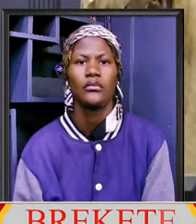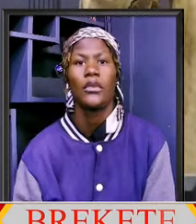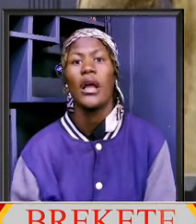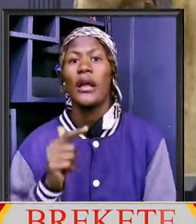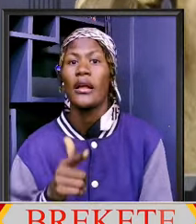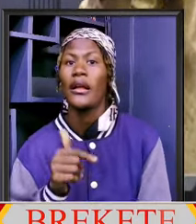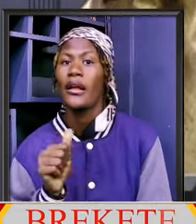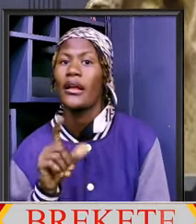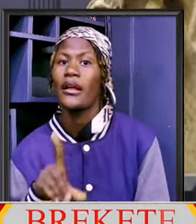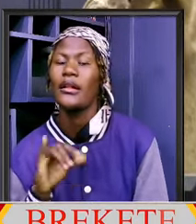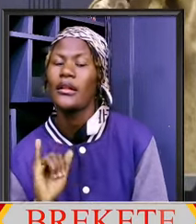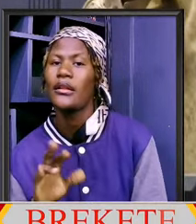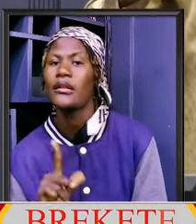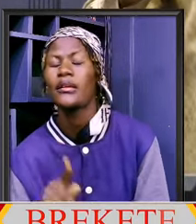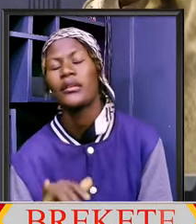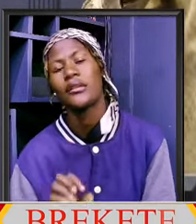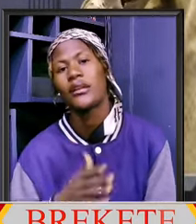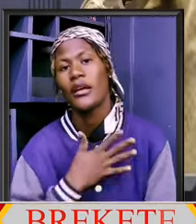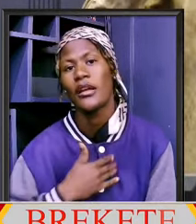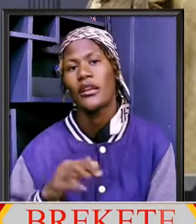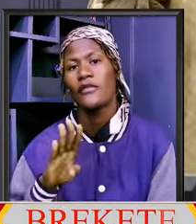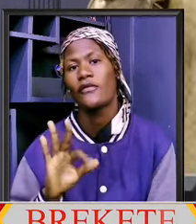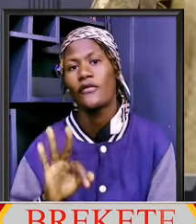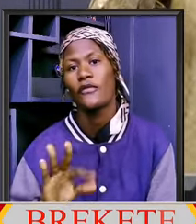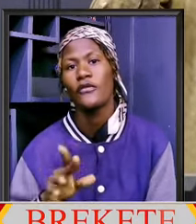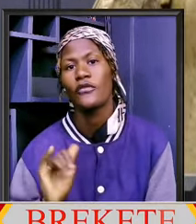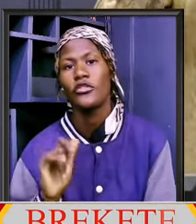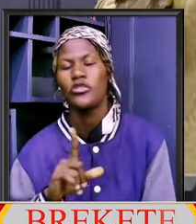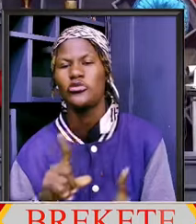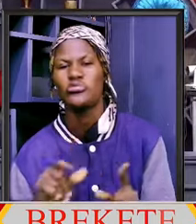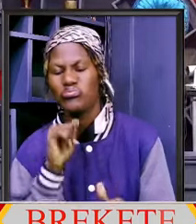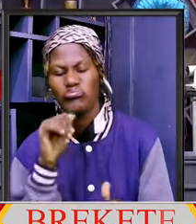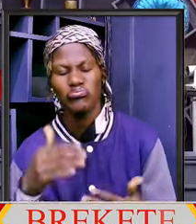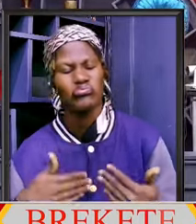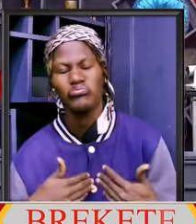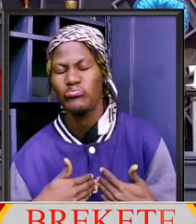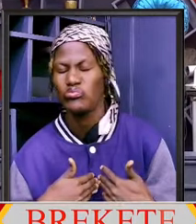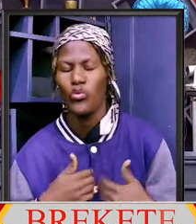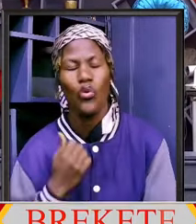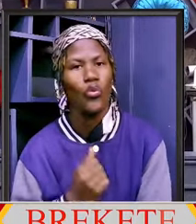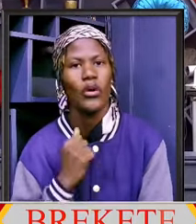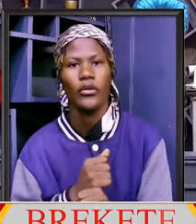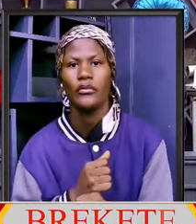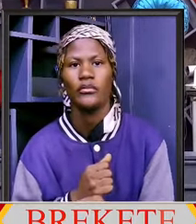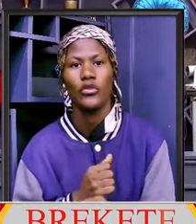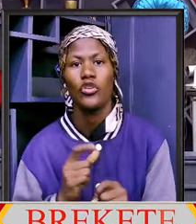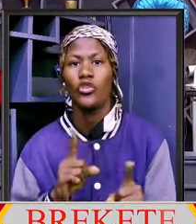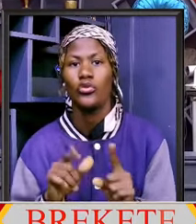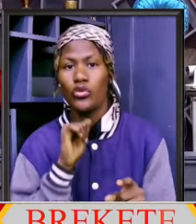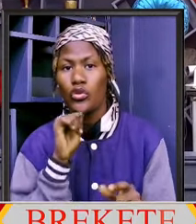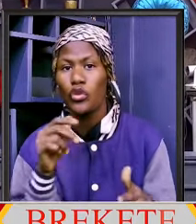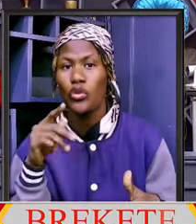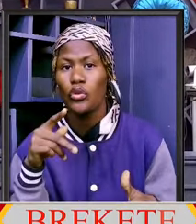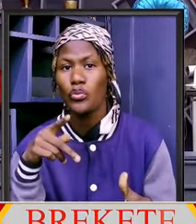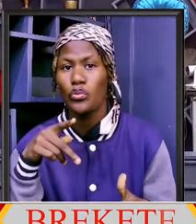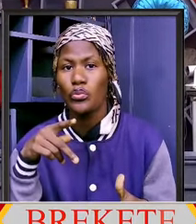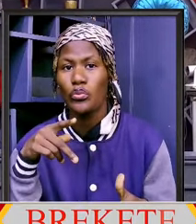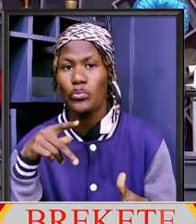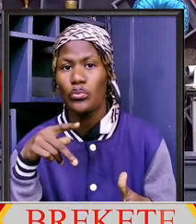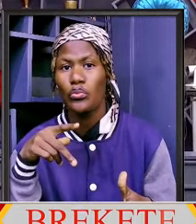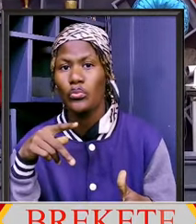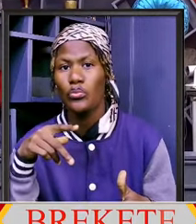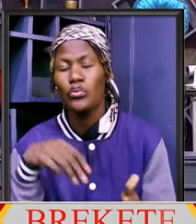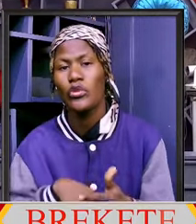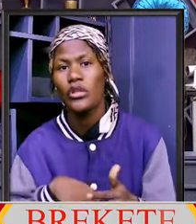Garlic and fridge no get business. I beg me kuna no they put them for fridge. As I they update, na so I go